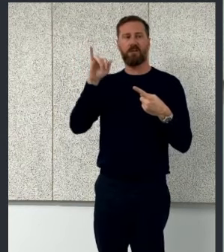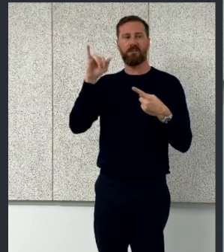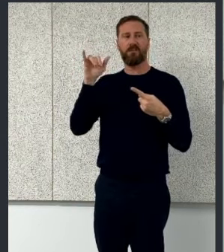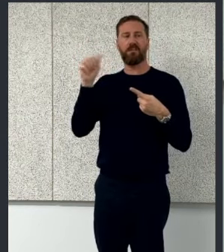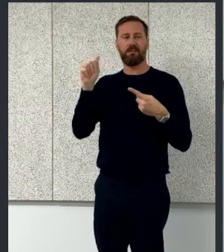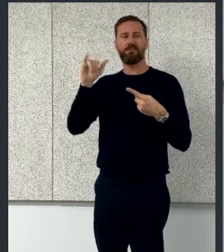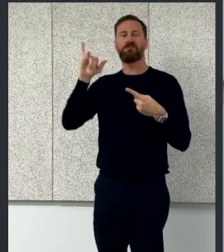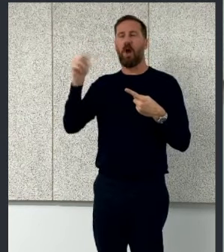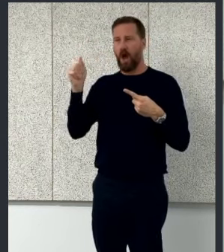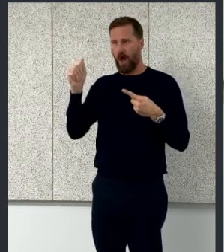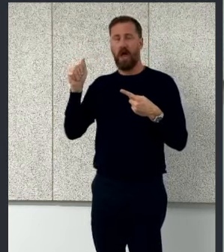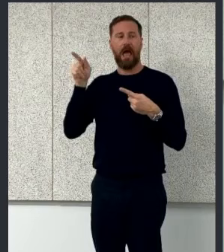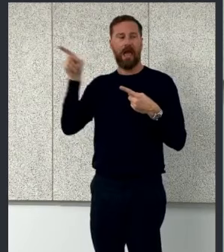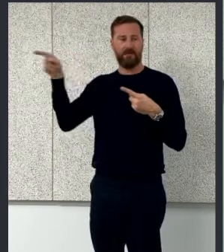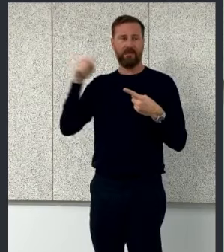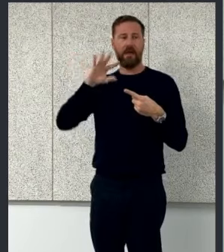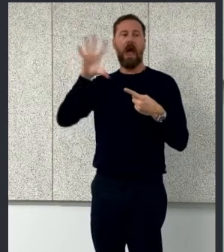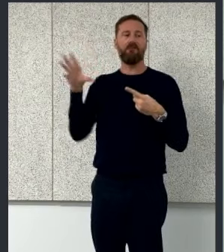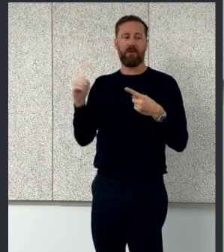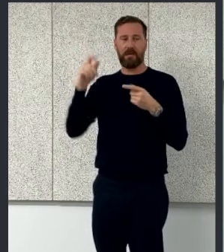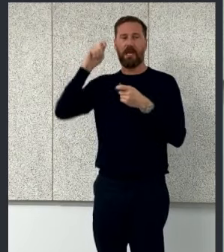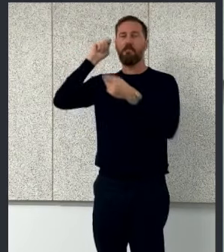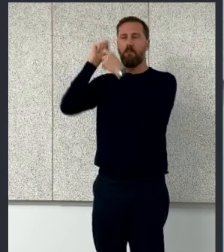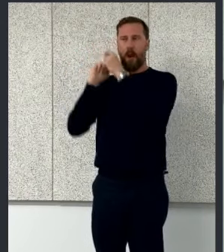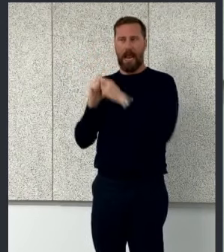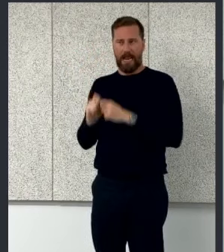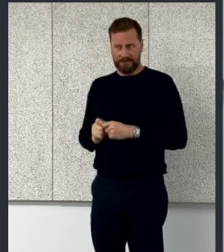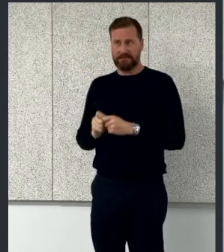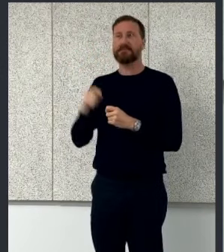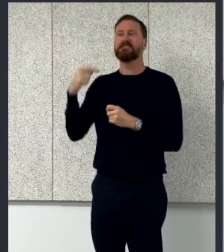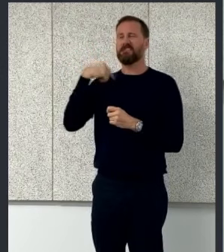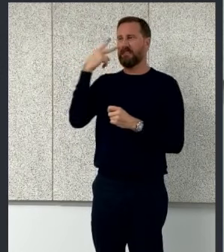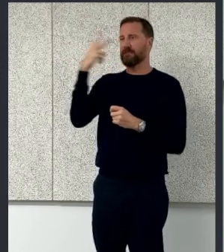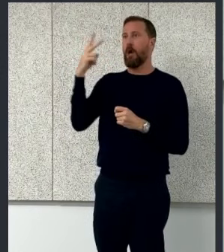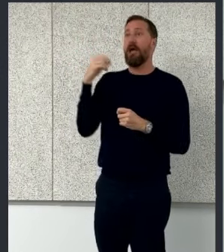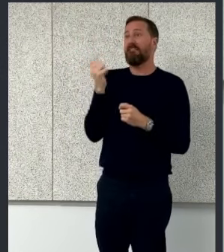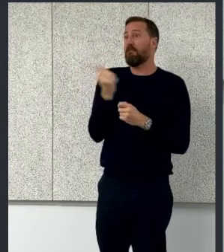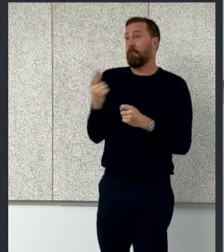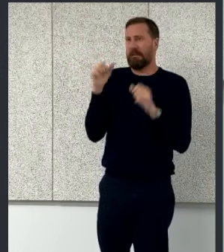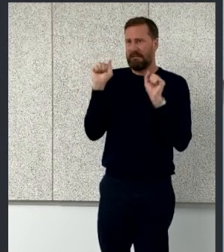absolutely amazing. And I hope everyone had a chance to see it.